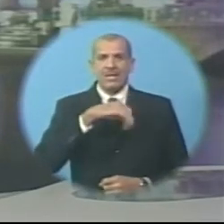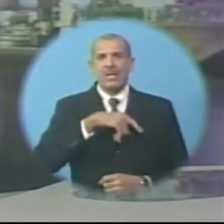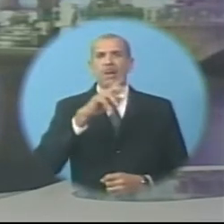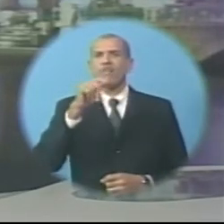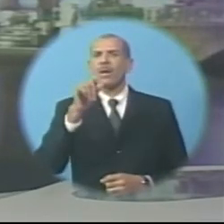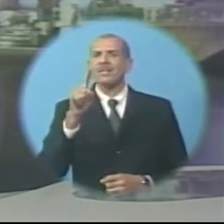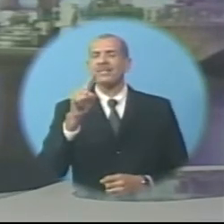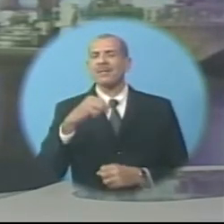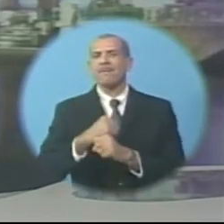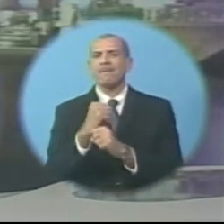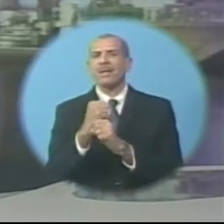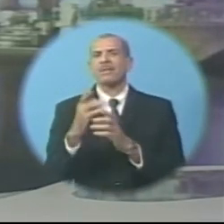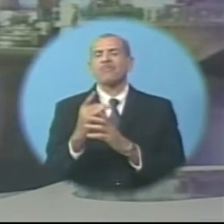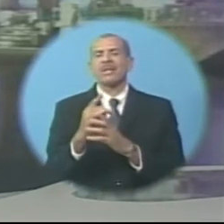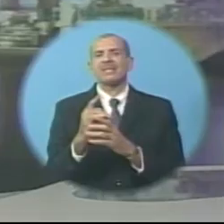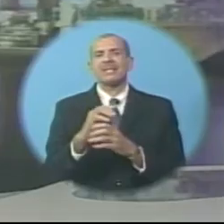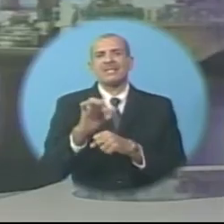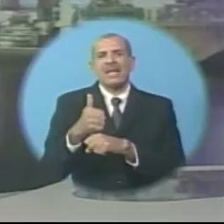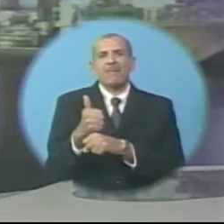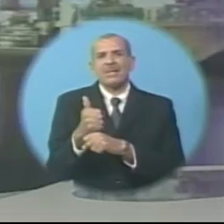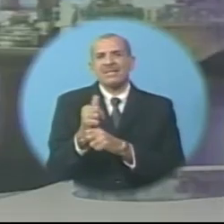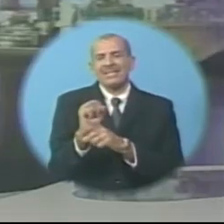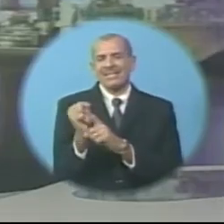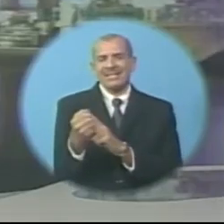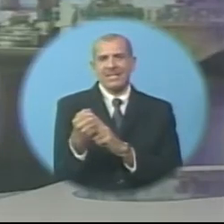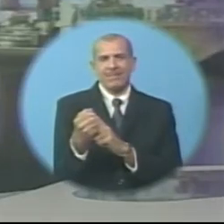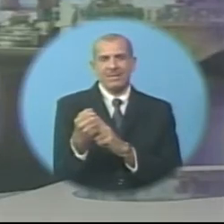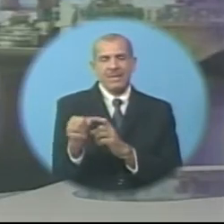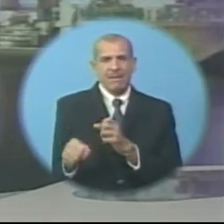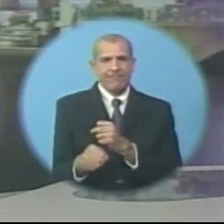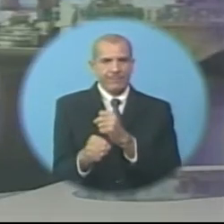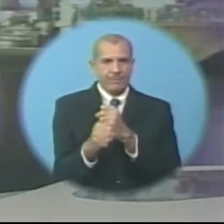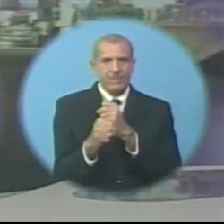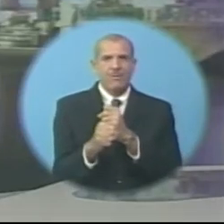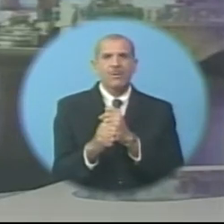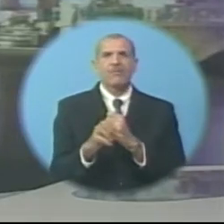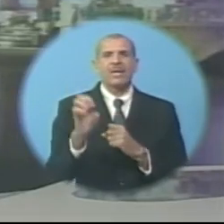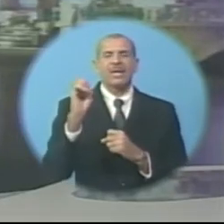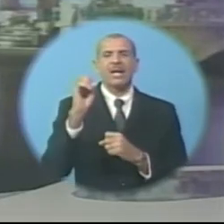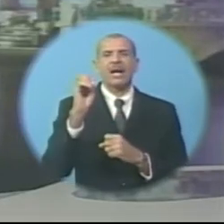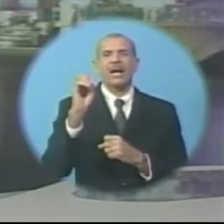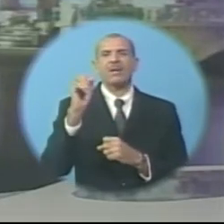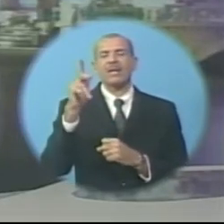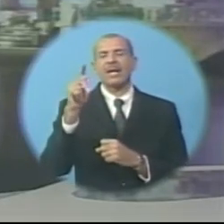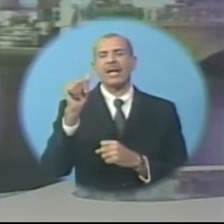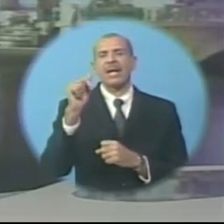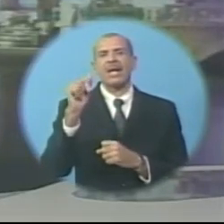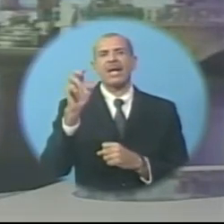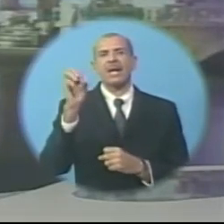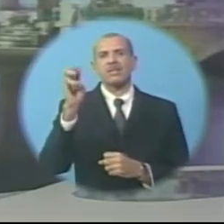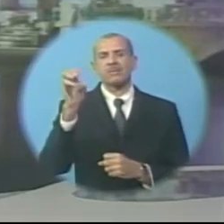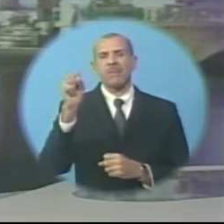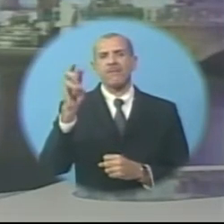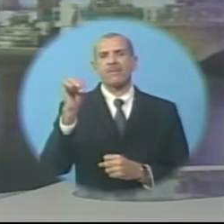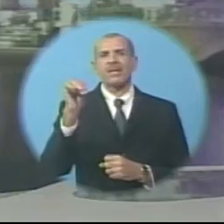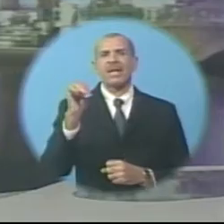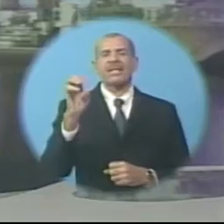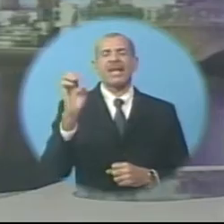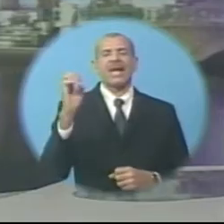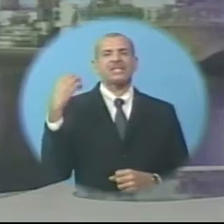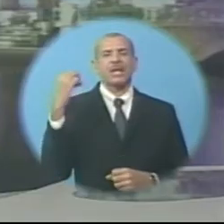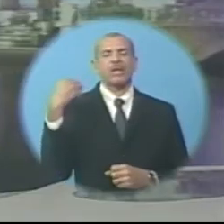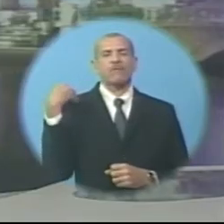policymakers must put systems in place to help. The advice is coming from Erica Smith, the Chief Executive Officer of the Copyright Society